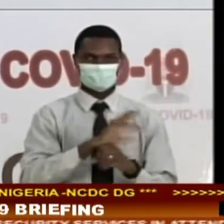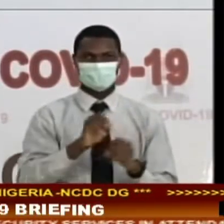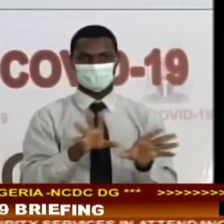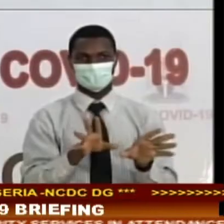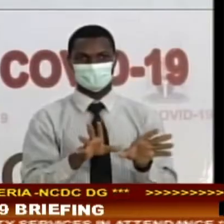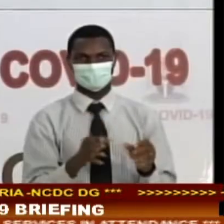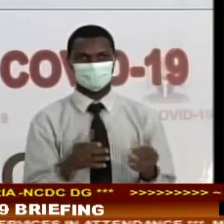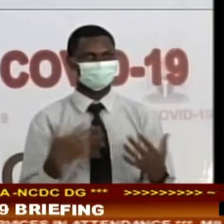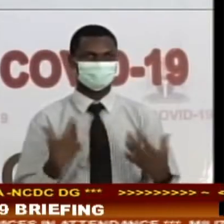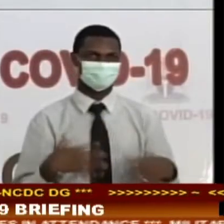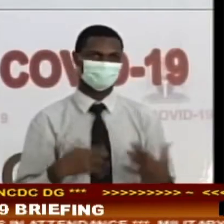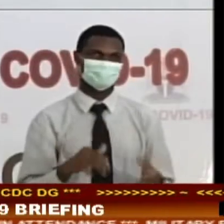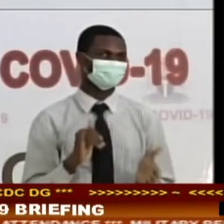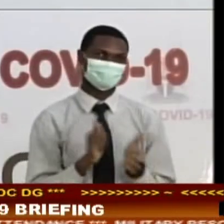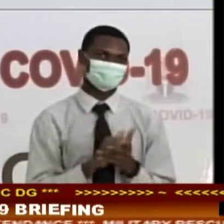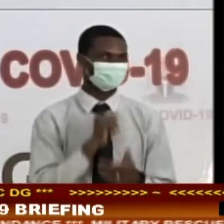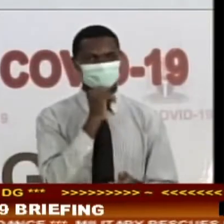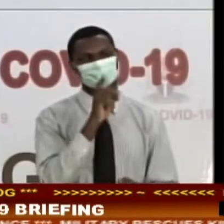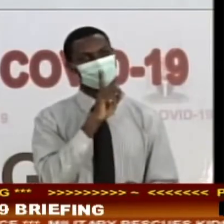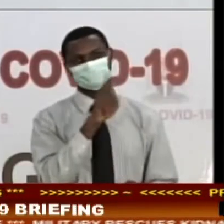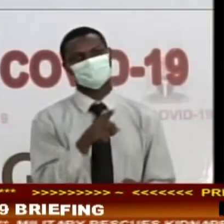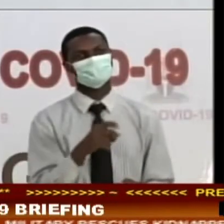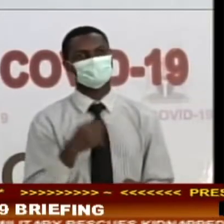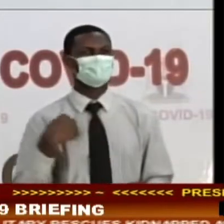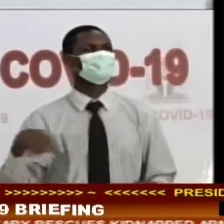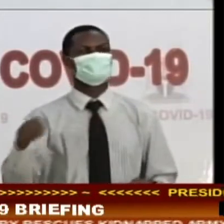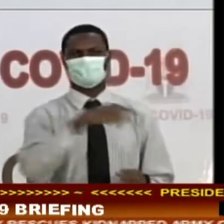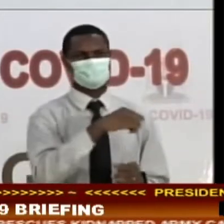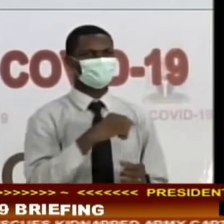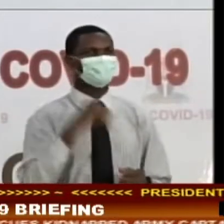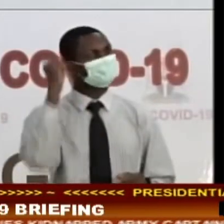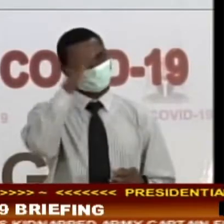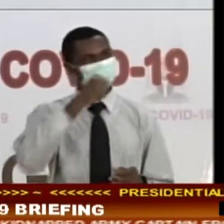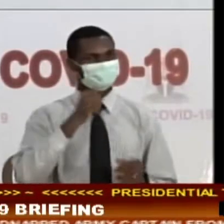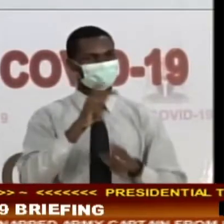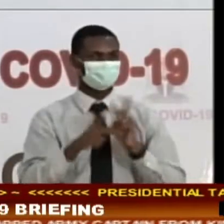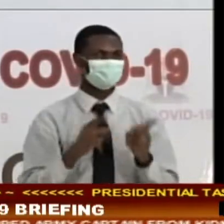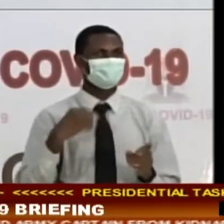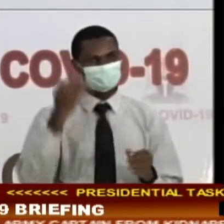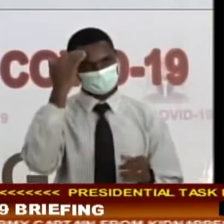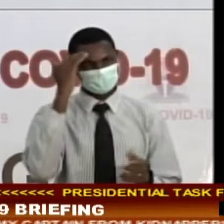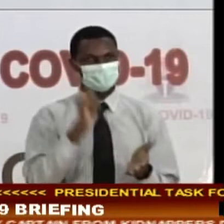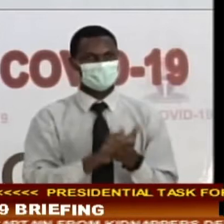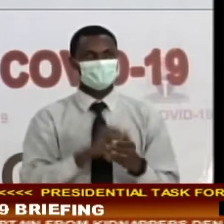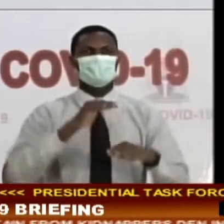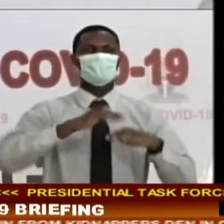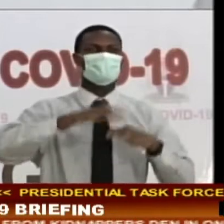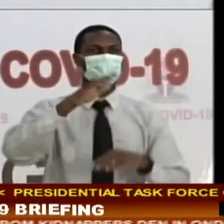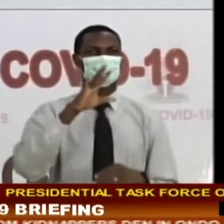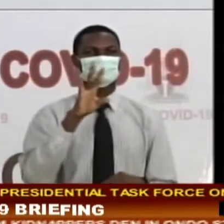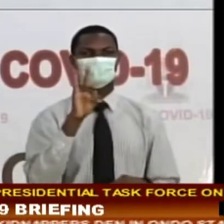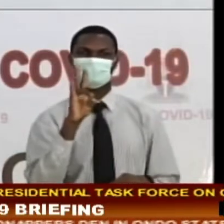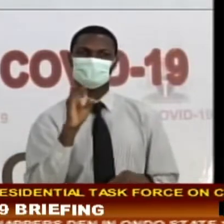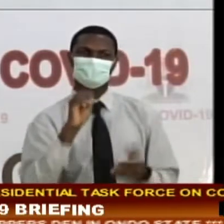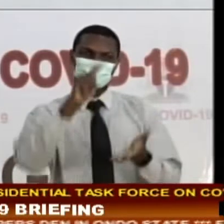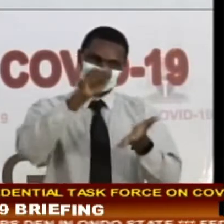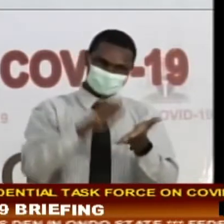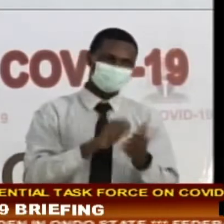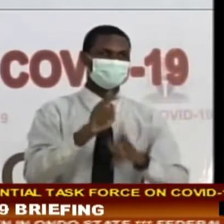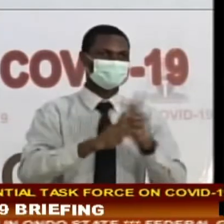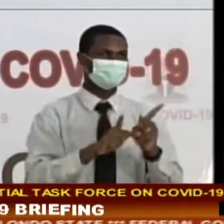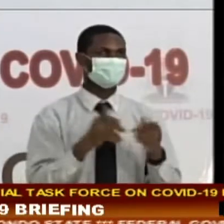Africans and uh we know that over 70,000 cases of covid have been diagnosed in Africa